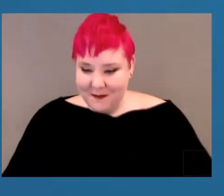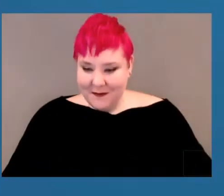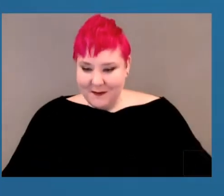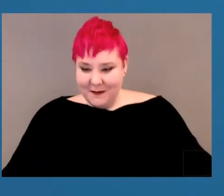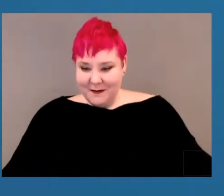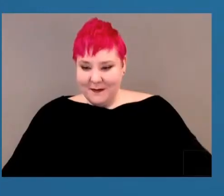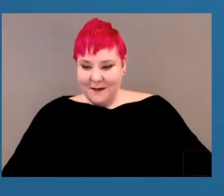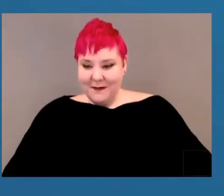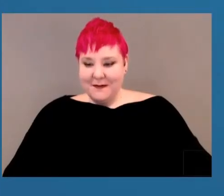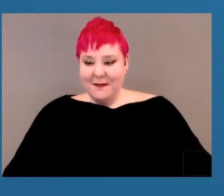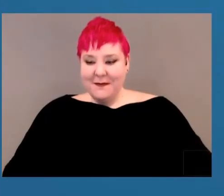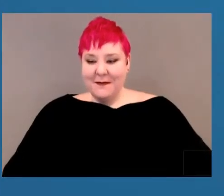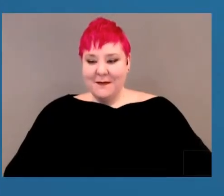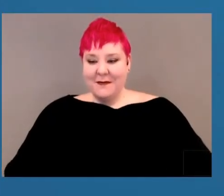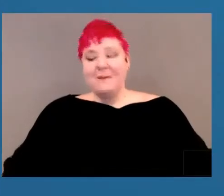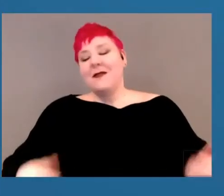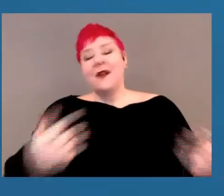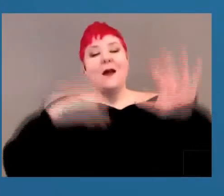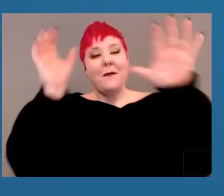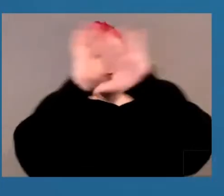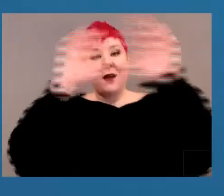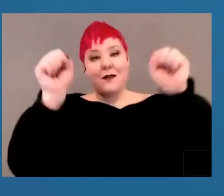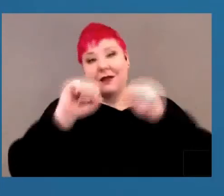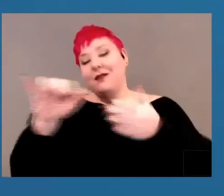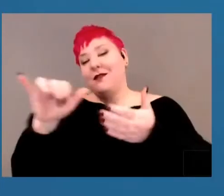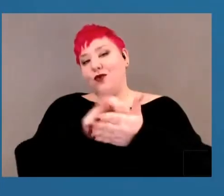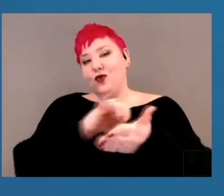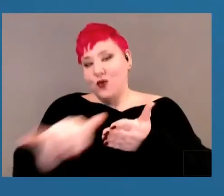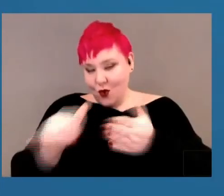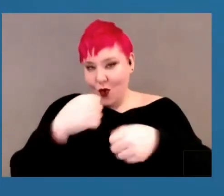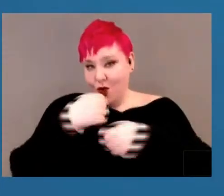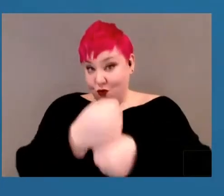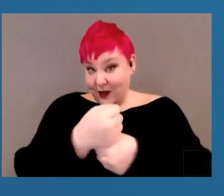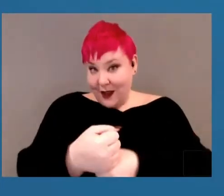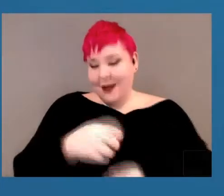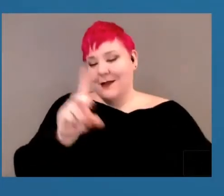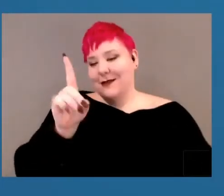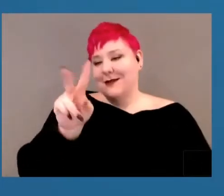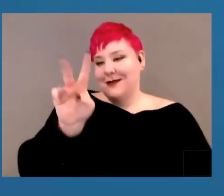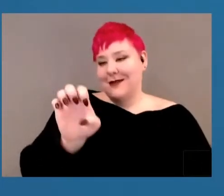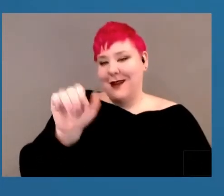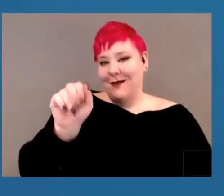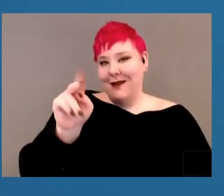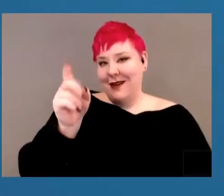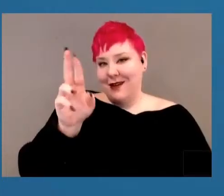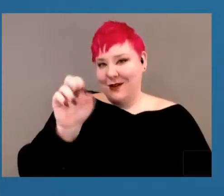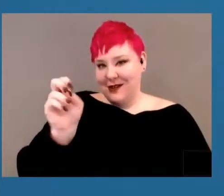The President of New York Creates, Dave Anderson.